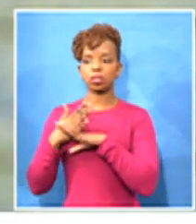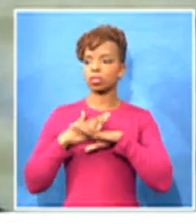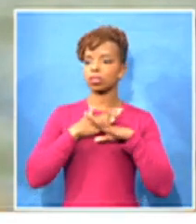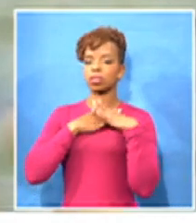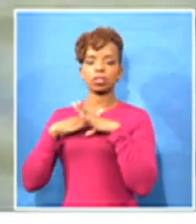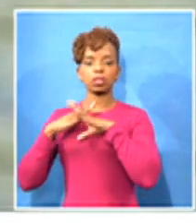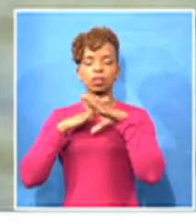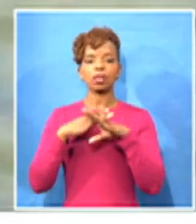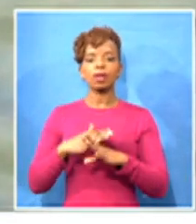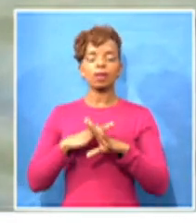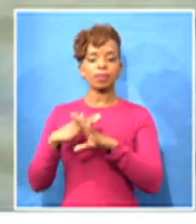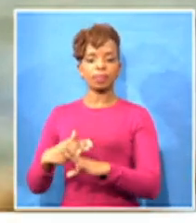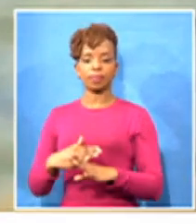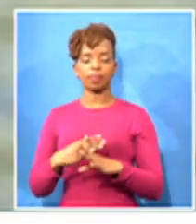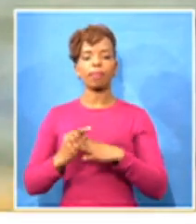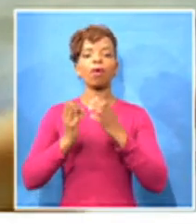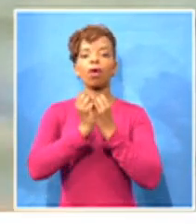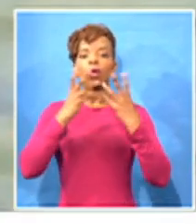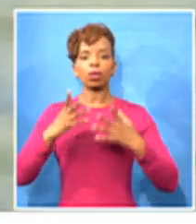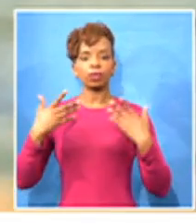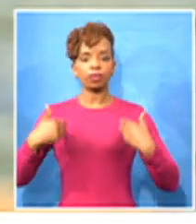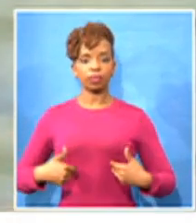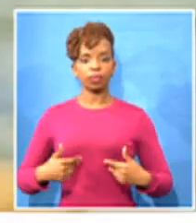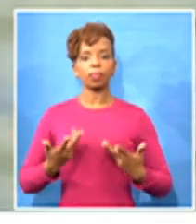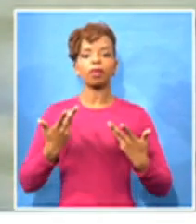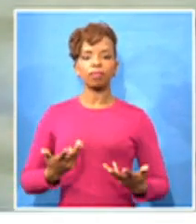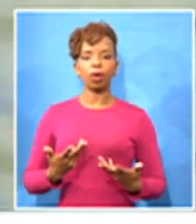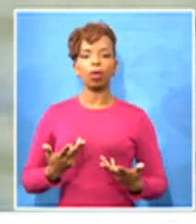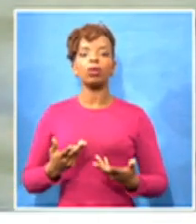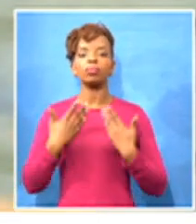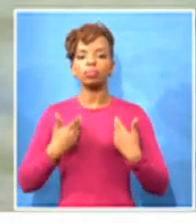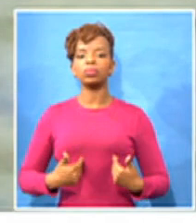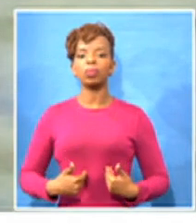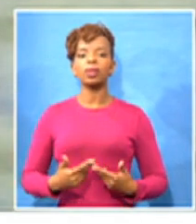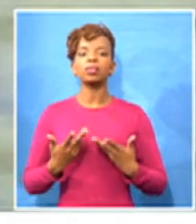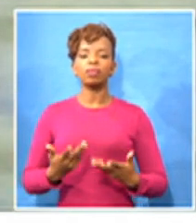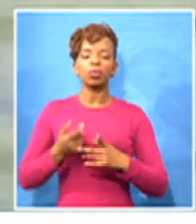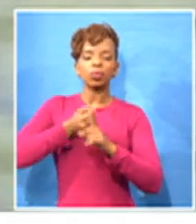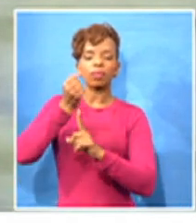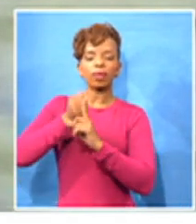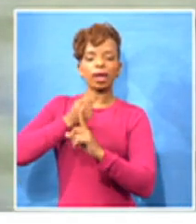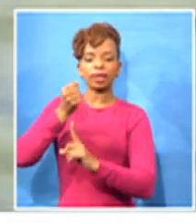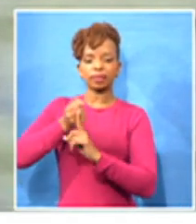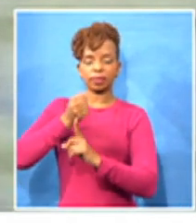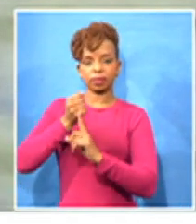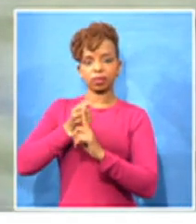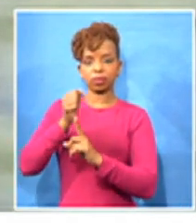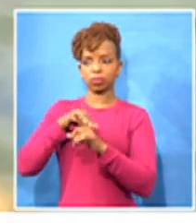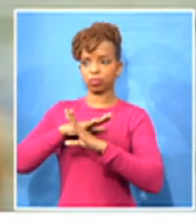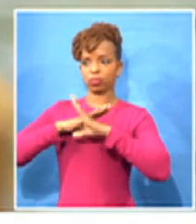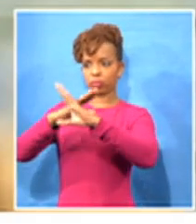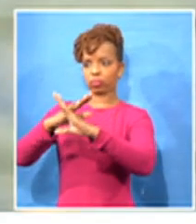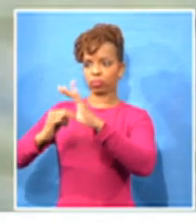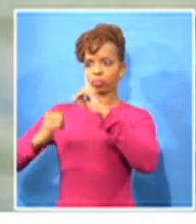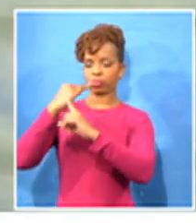a whole lot of antibodies that lie in wait to fight off the virus or the bacteria. But